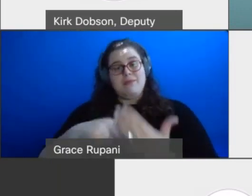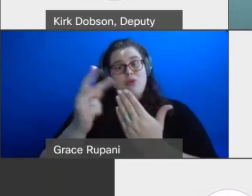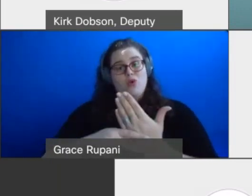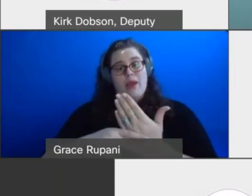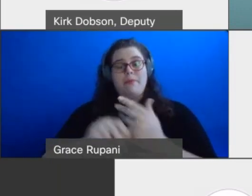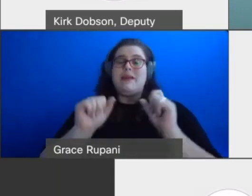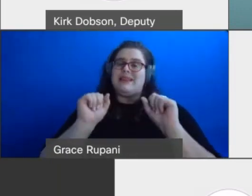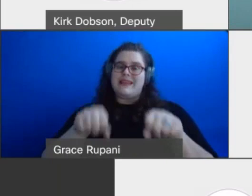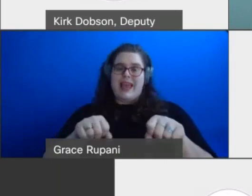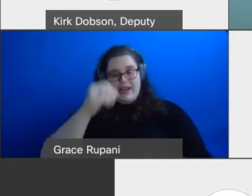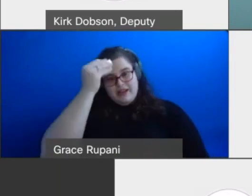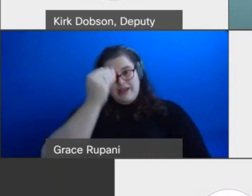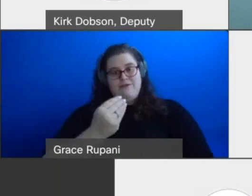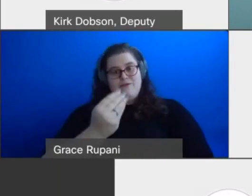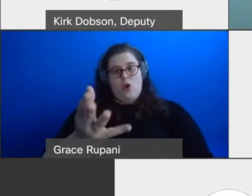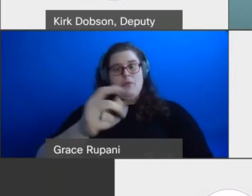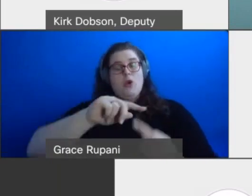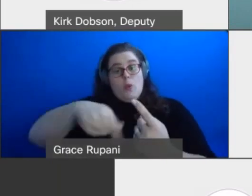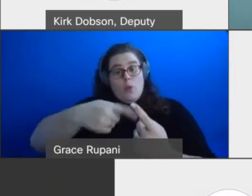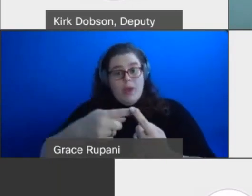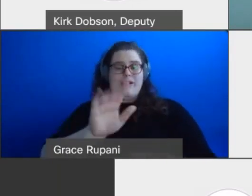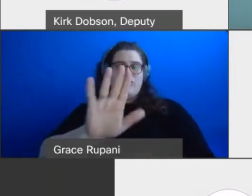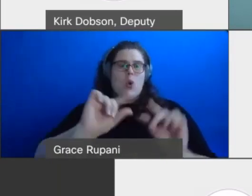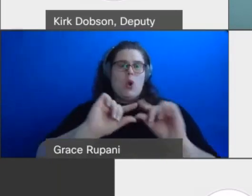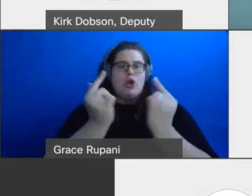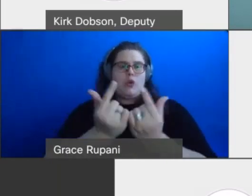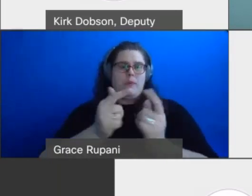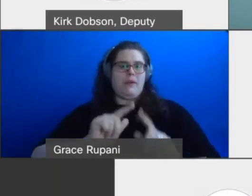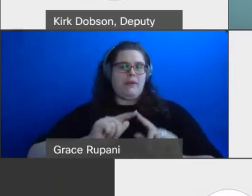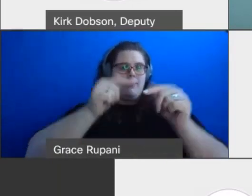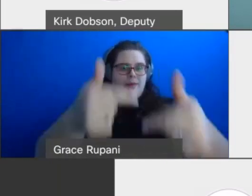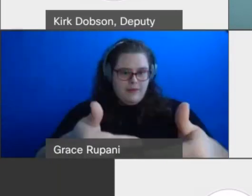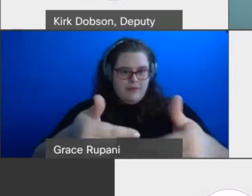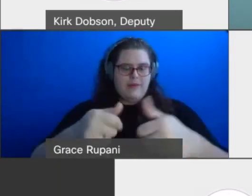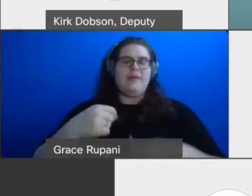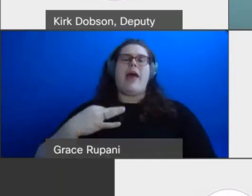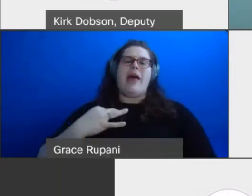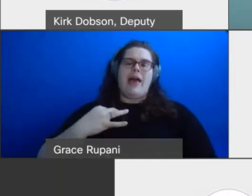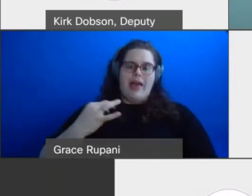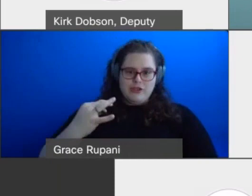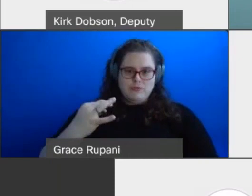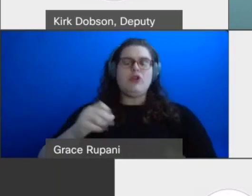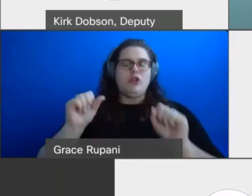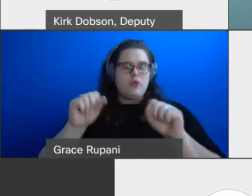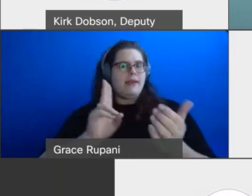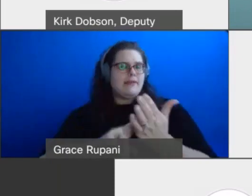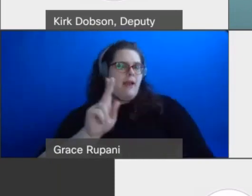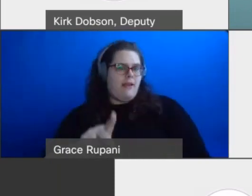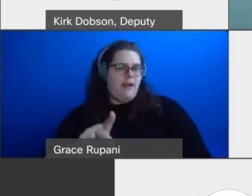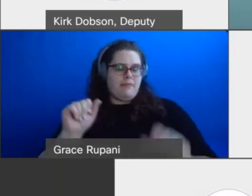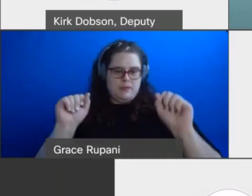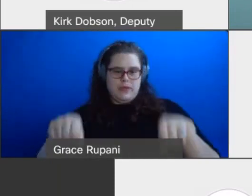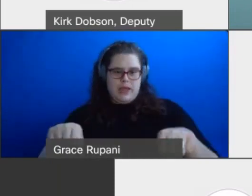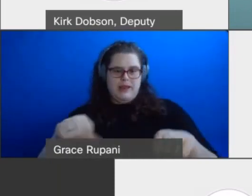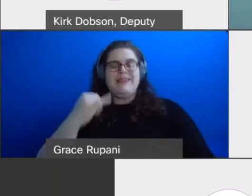group is going to be eligible. So if you go onto the website and you put in